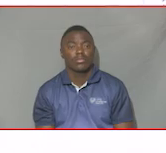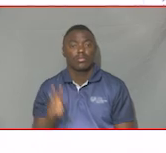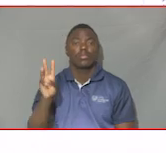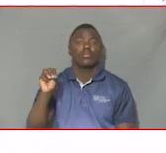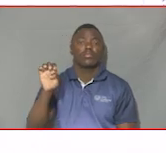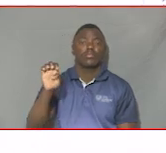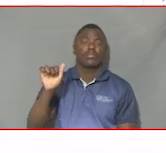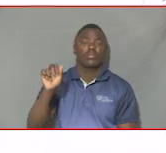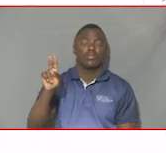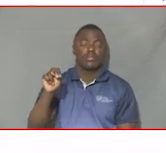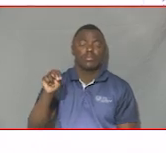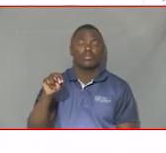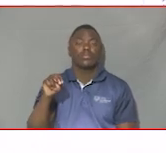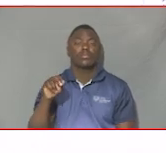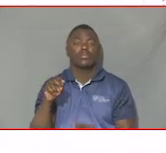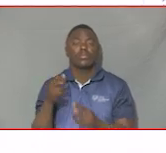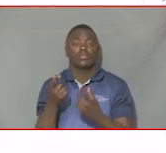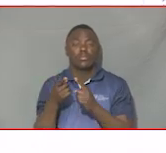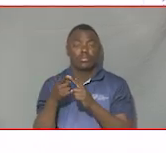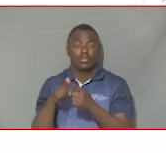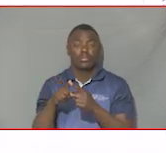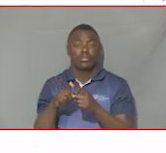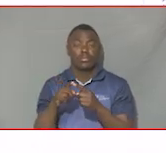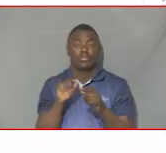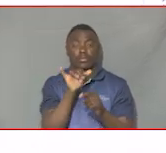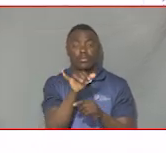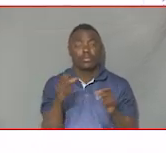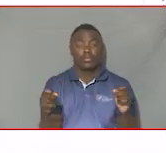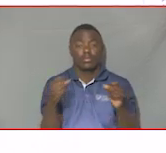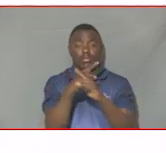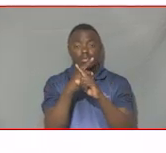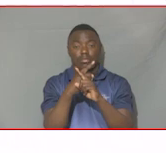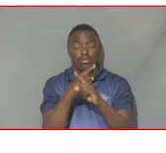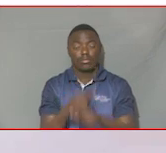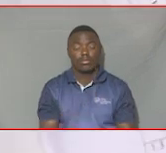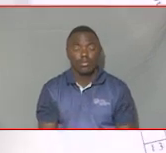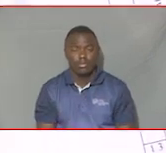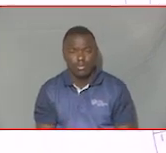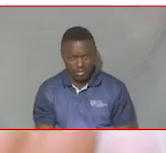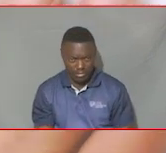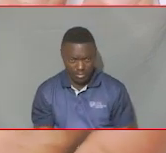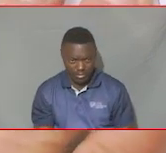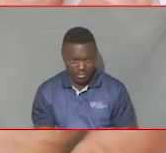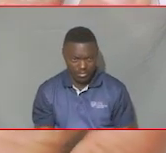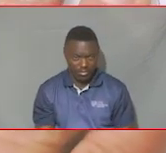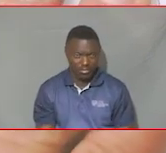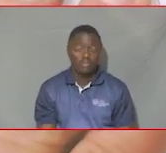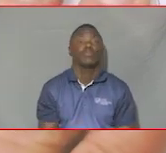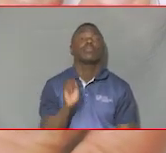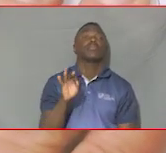my y-intercept to draw the least squares regression line. So if your x